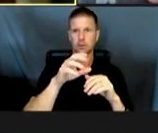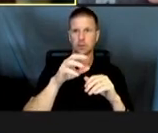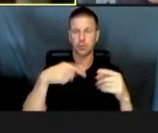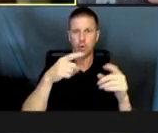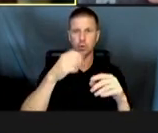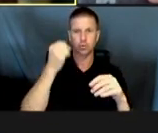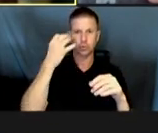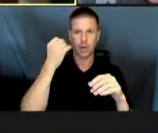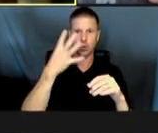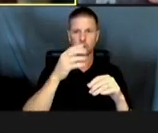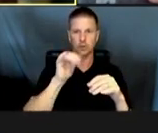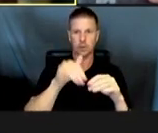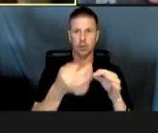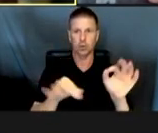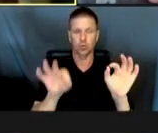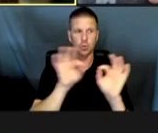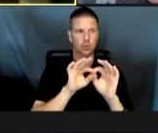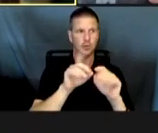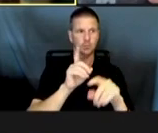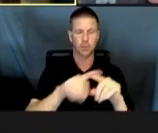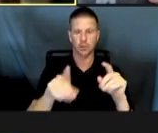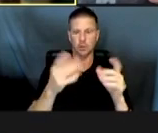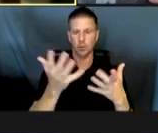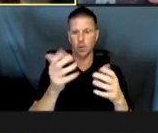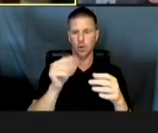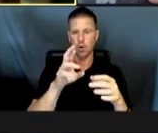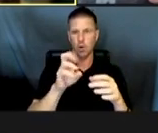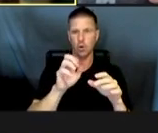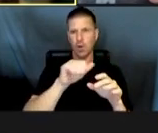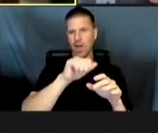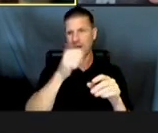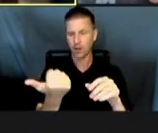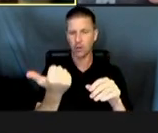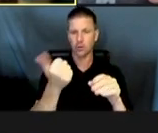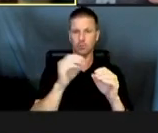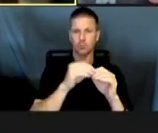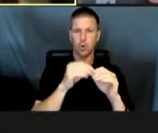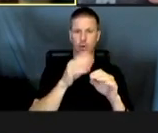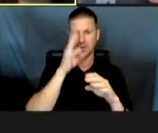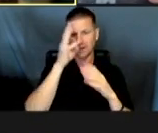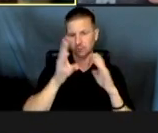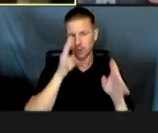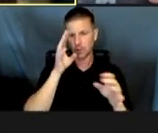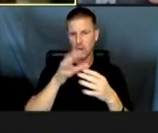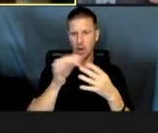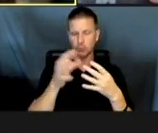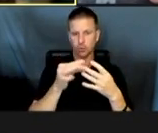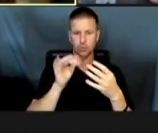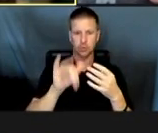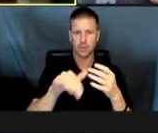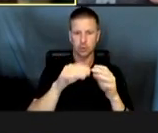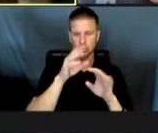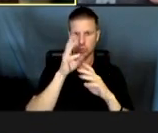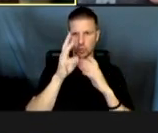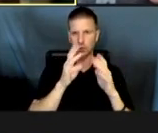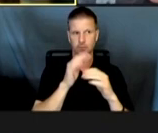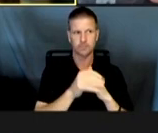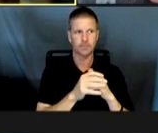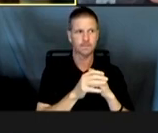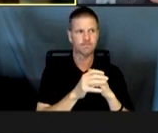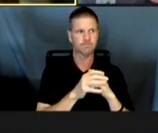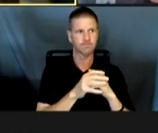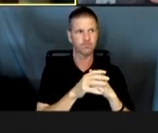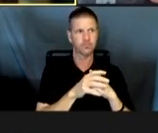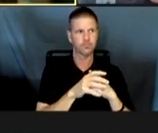showers, which are critical. But what are the other more innovative options that have been created? There are